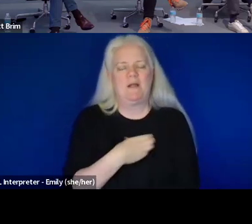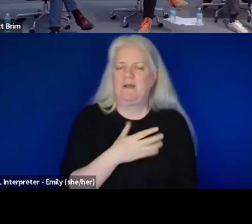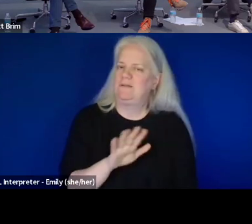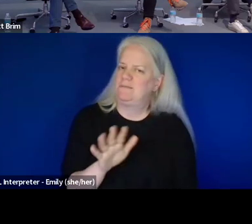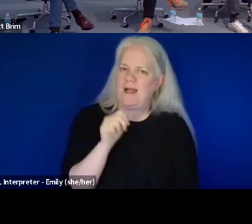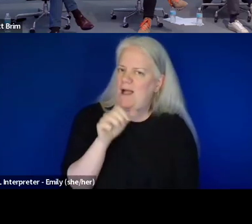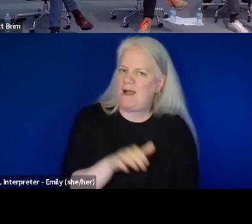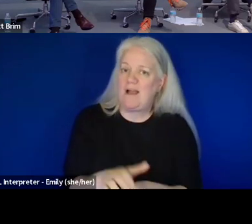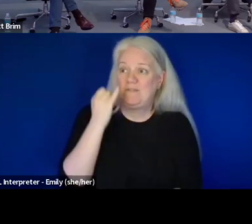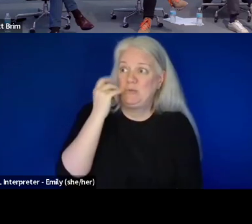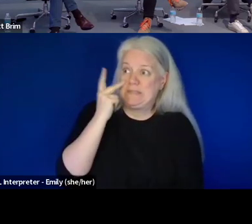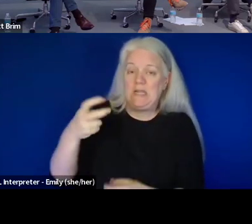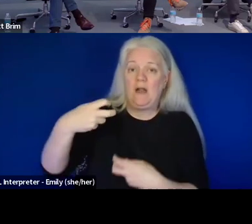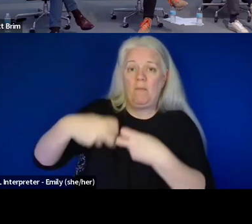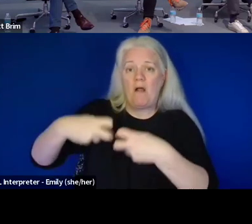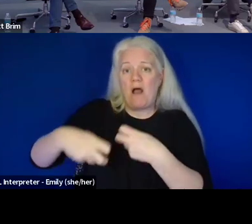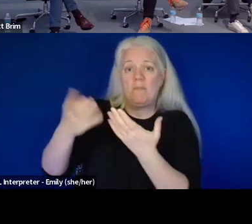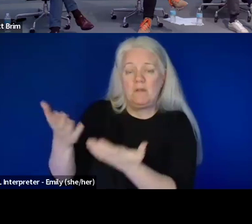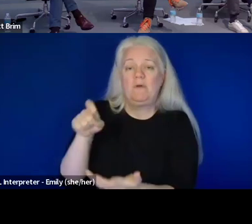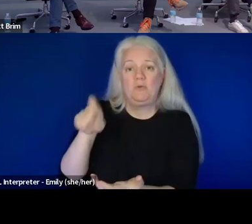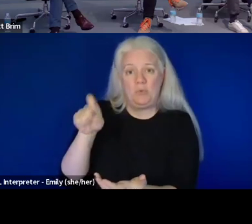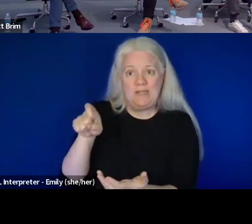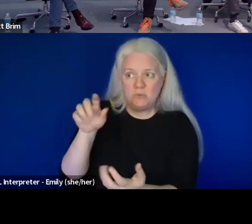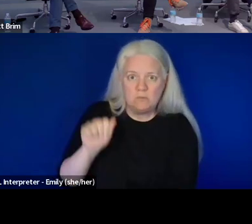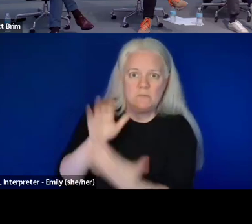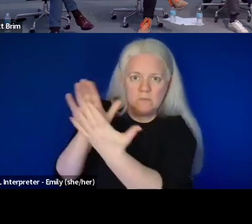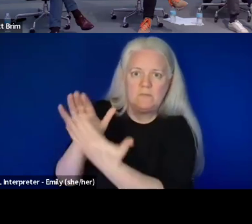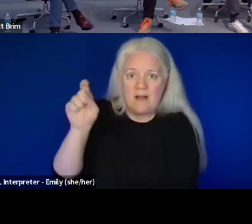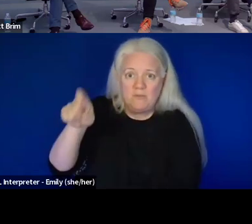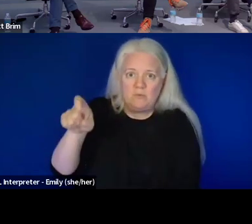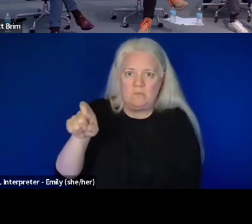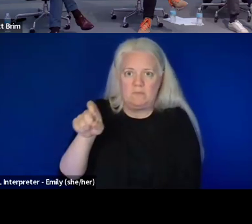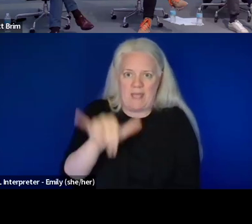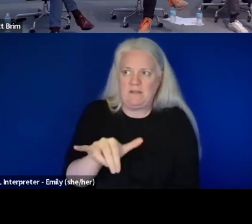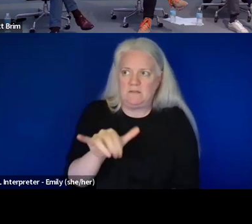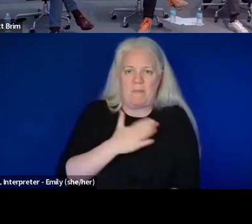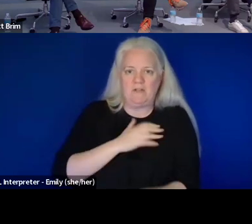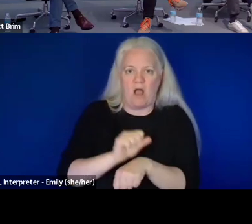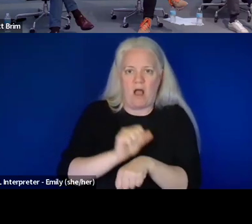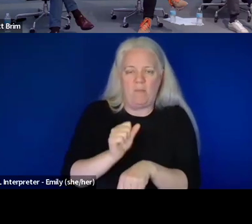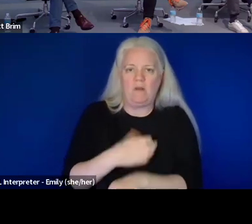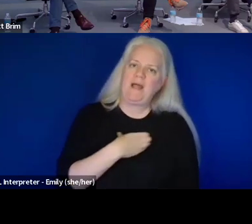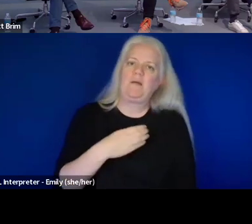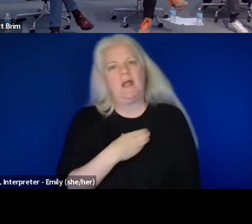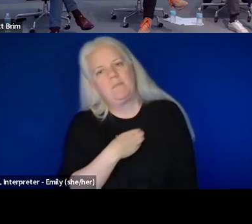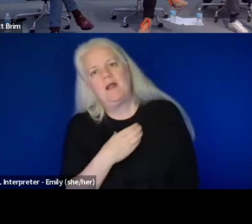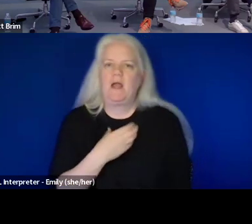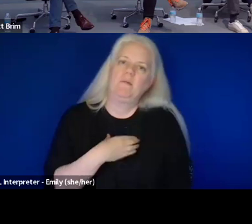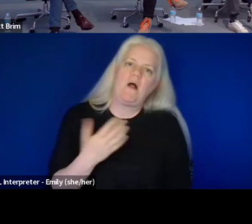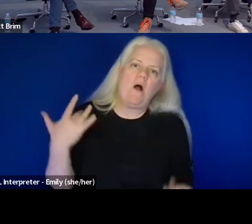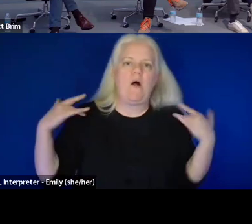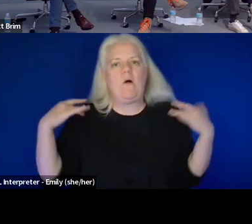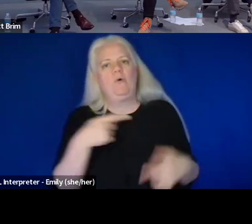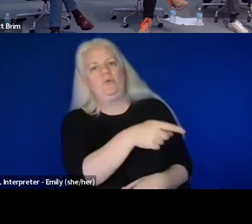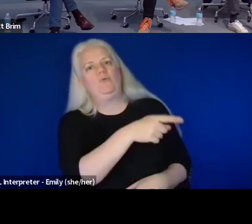think if you see a problem, you need to like tackle it. Like that's the job, right? The job is not to complain about it until somebody else changes it.